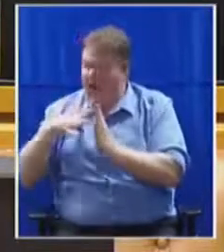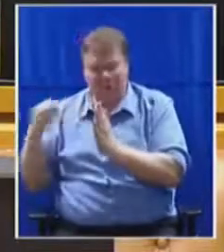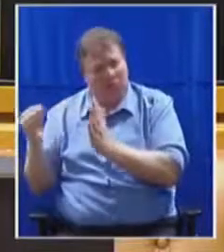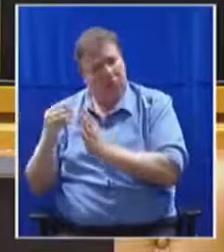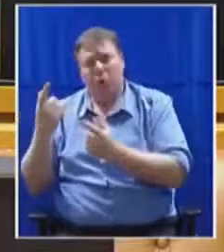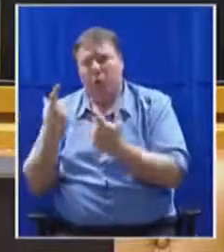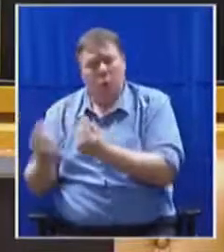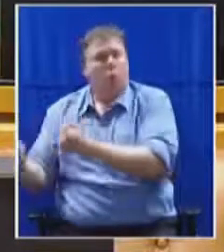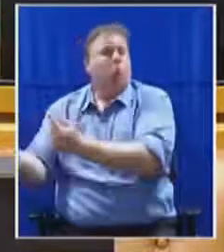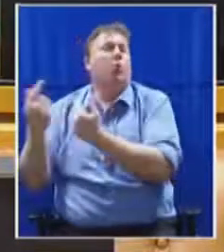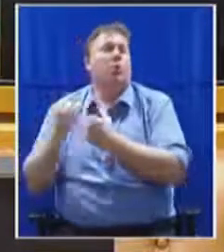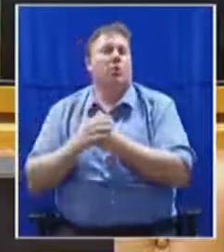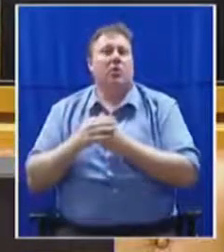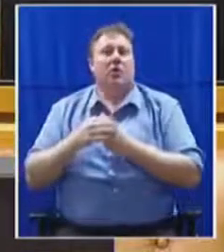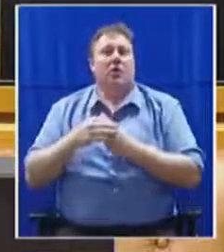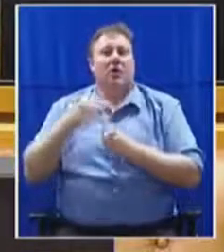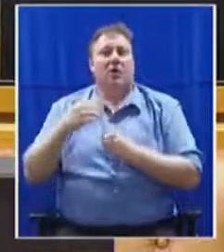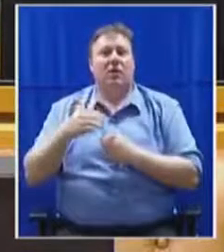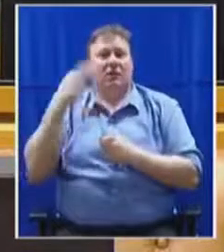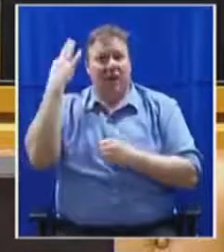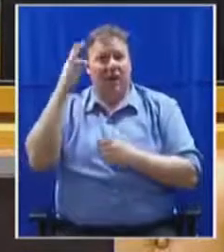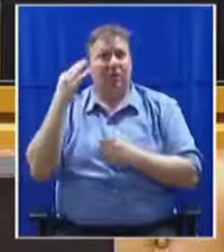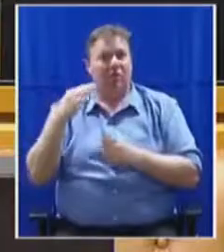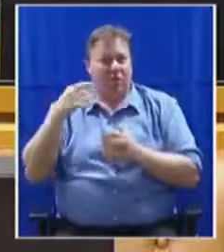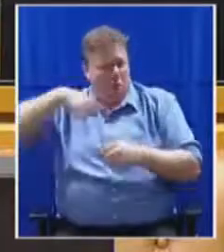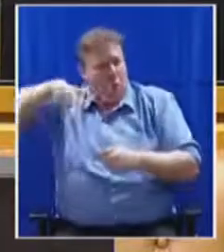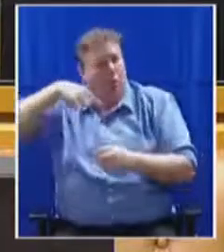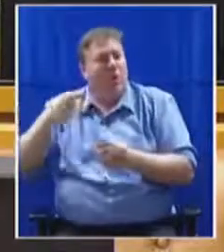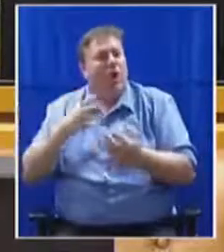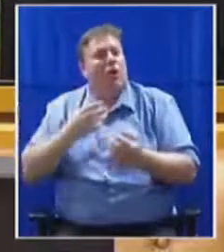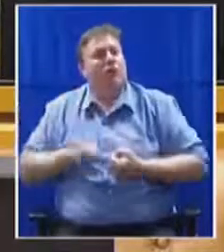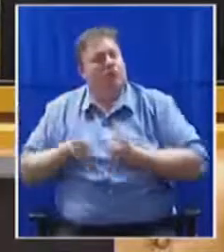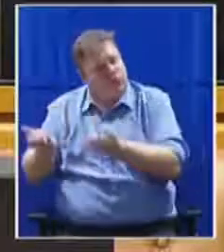our governments are delivering, and we are bringing the change that we need.